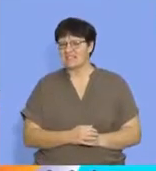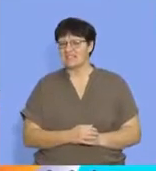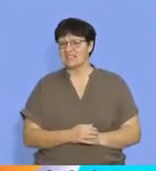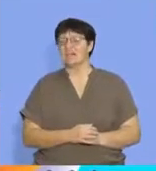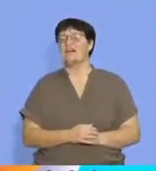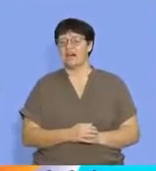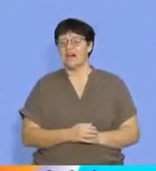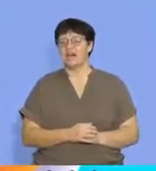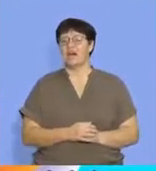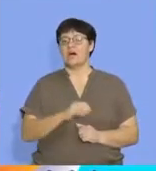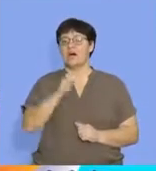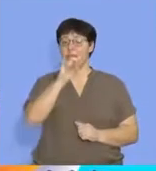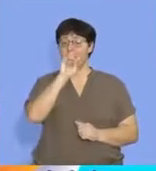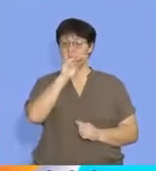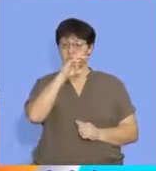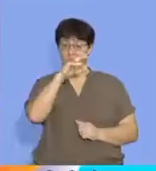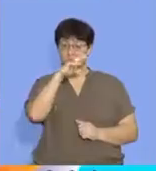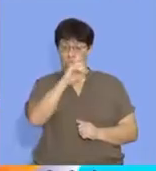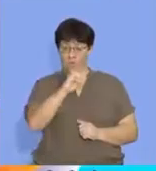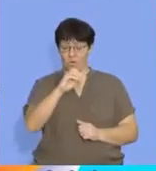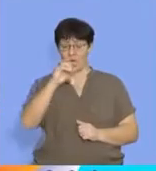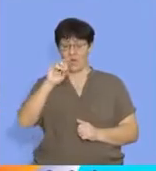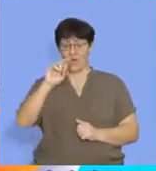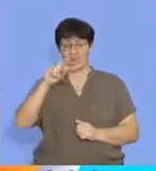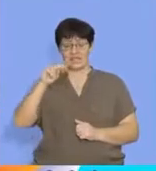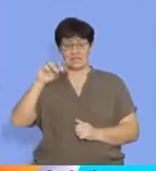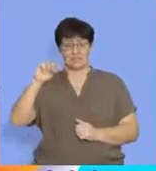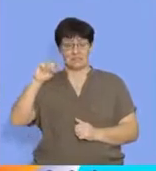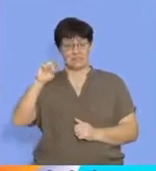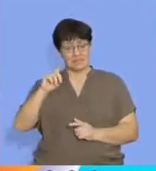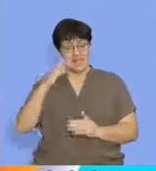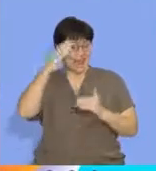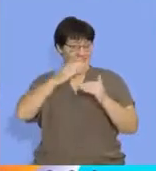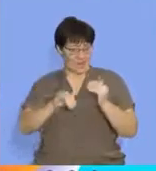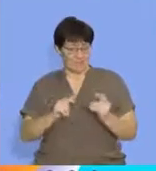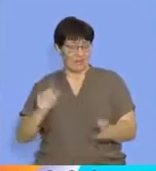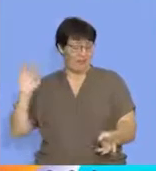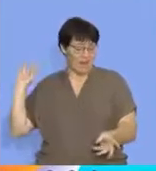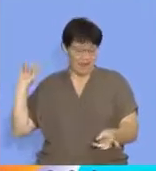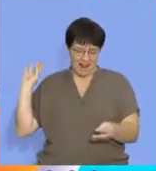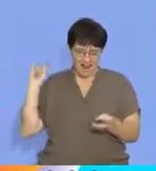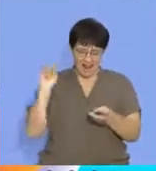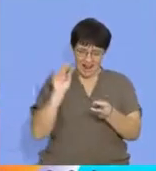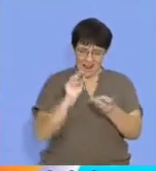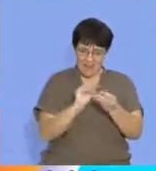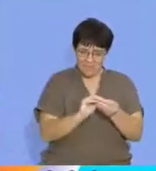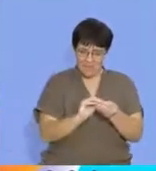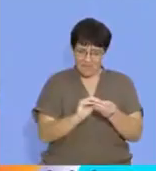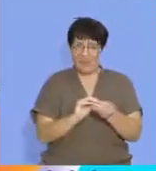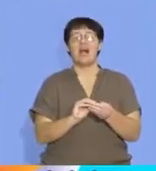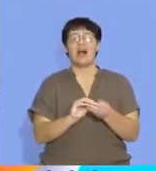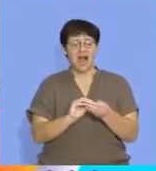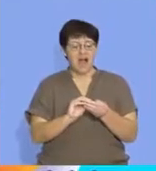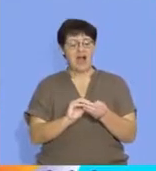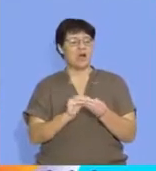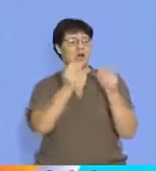the end of microorganisms. We've come to the end of a section where we've traveled on a nice long